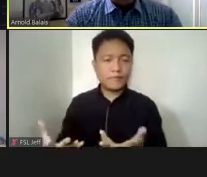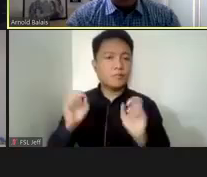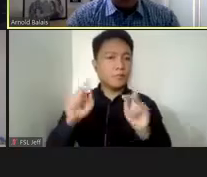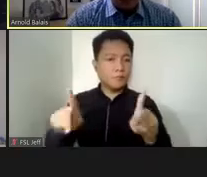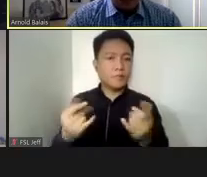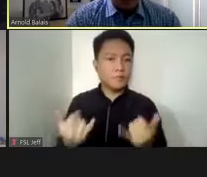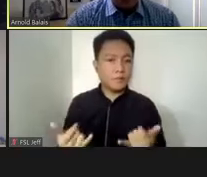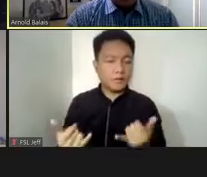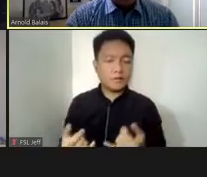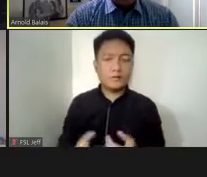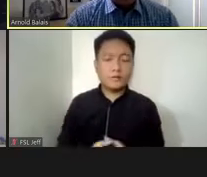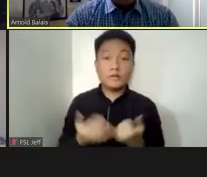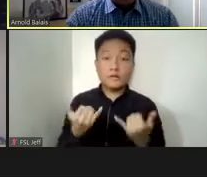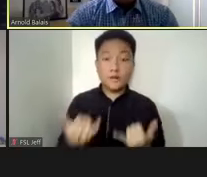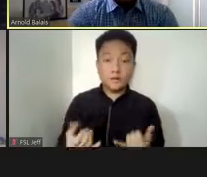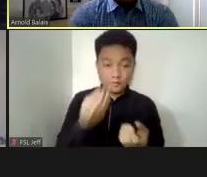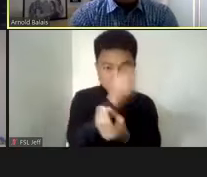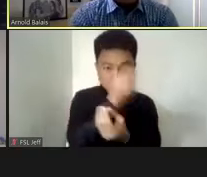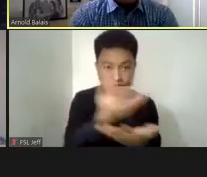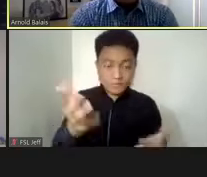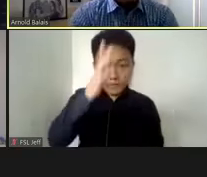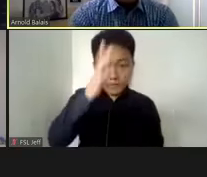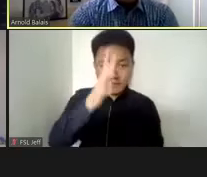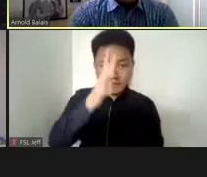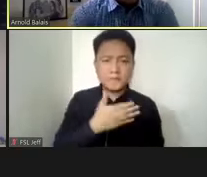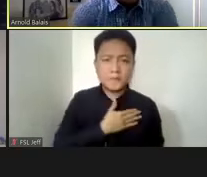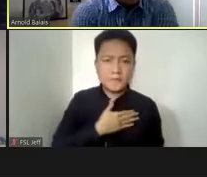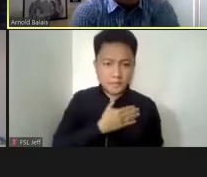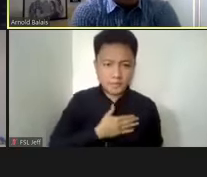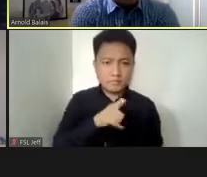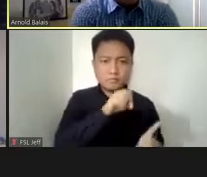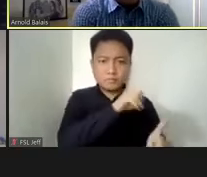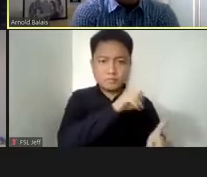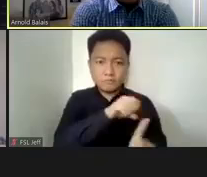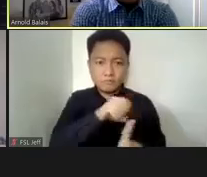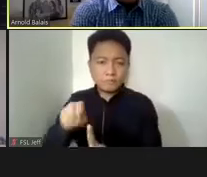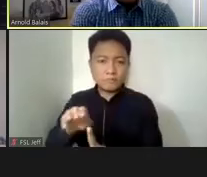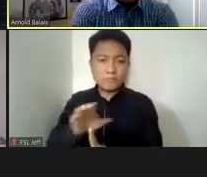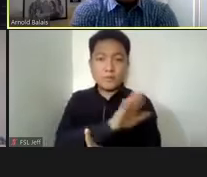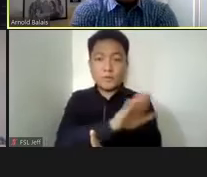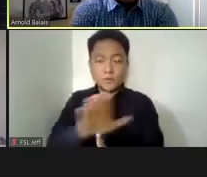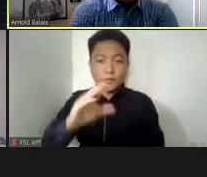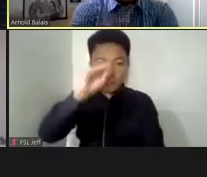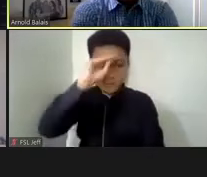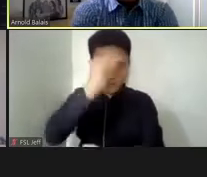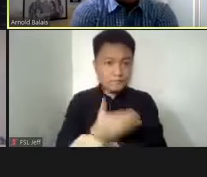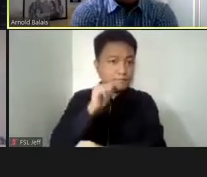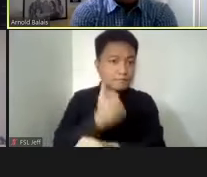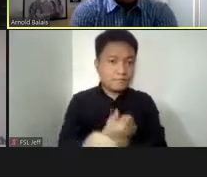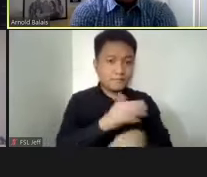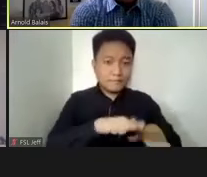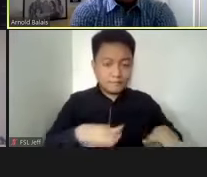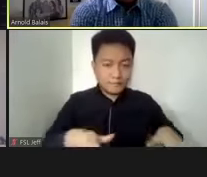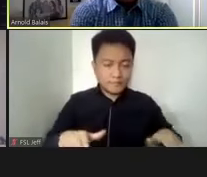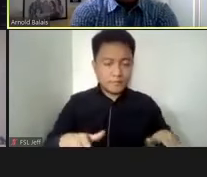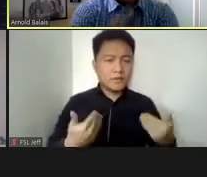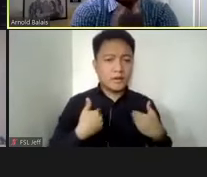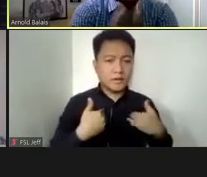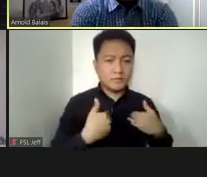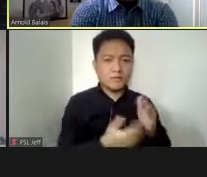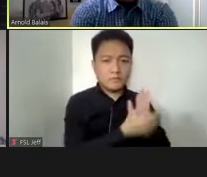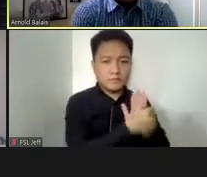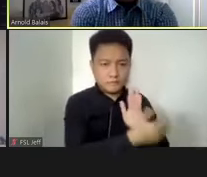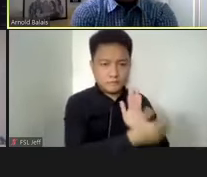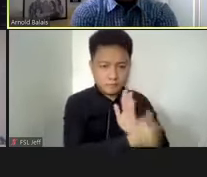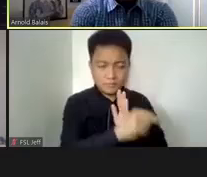Si Captain A, maybe sa sports ako nag-excel. I don't know, sa ibang bata. Maybe sa music, sa arts, sa acting. Meron po yan. Kailangan natin expose